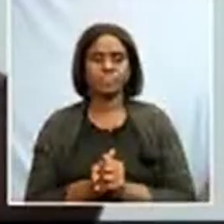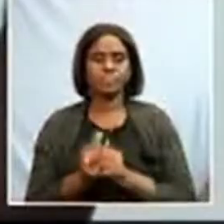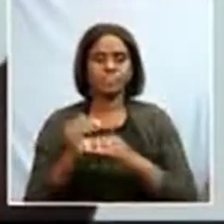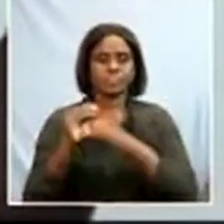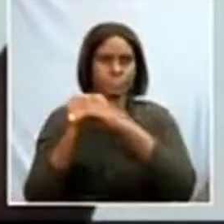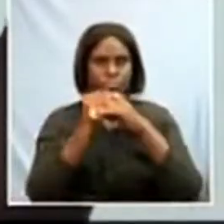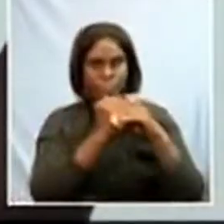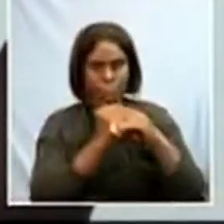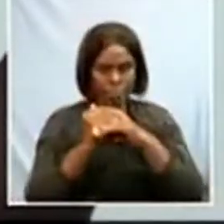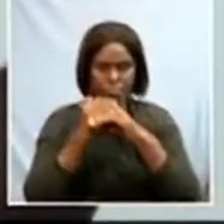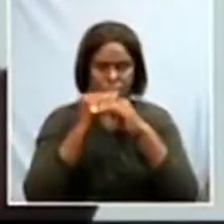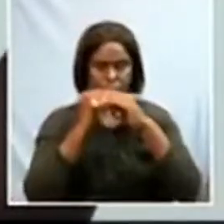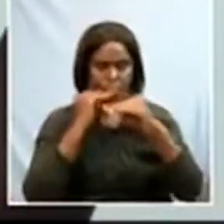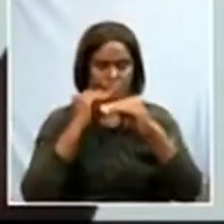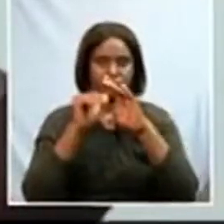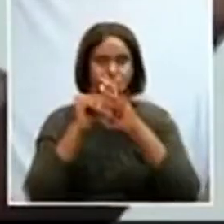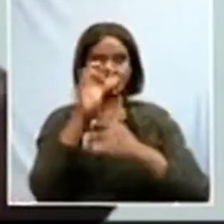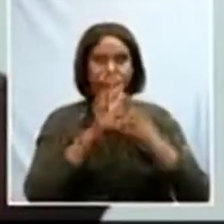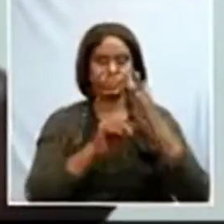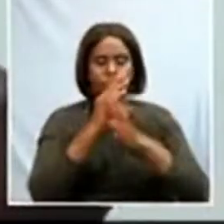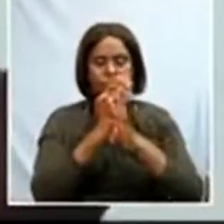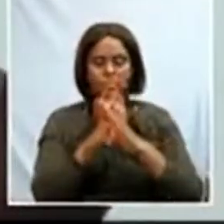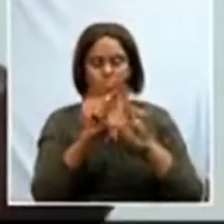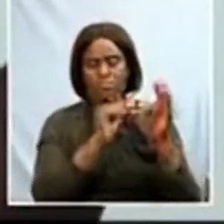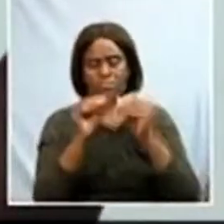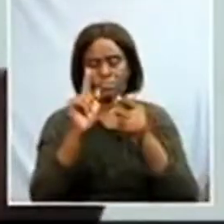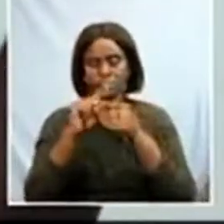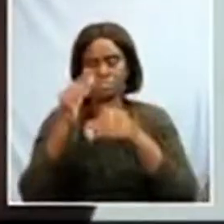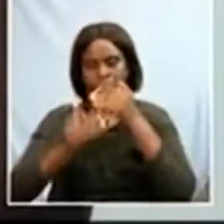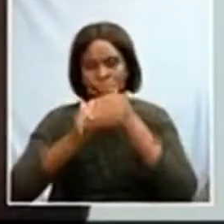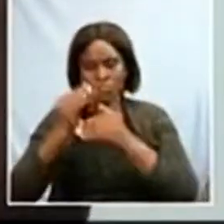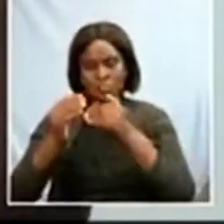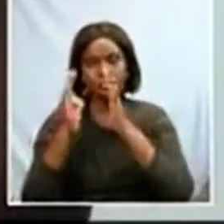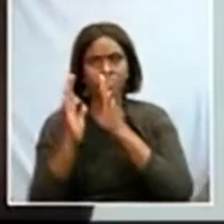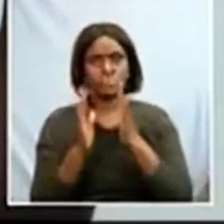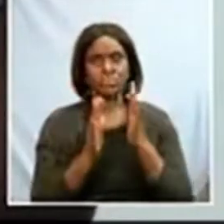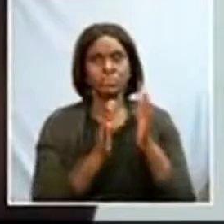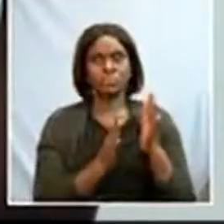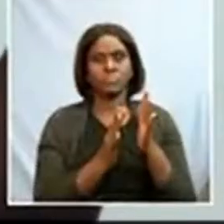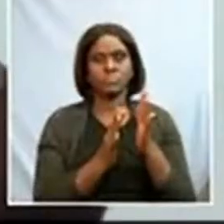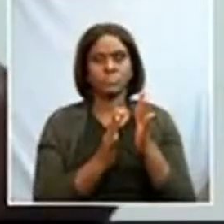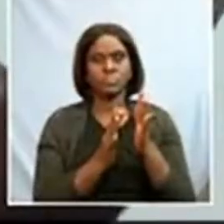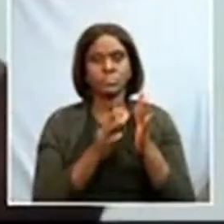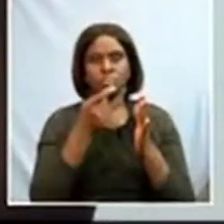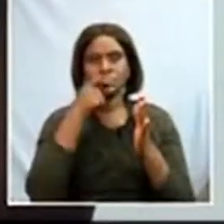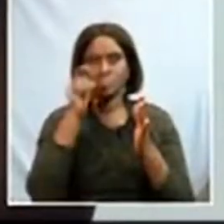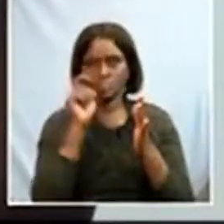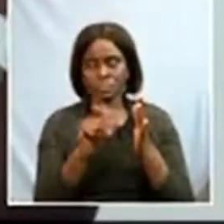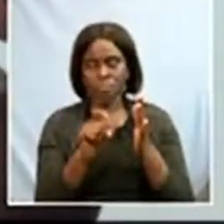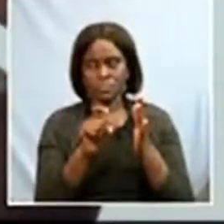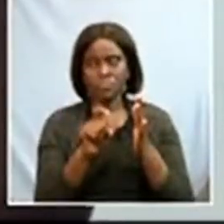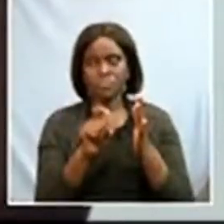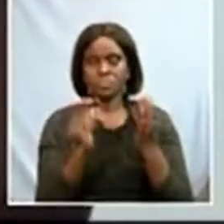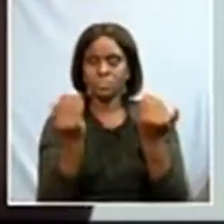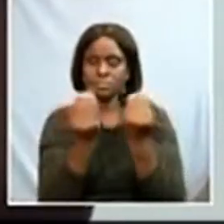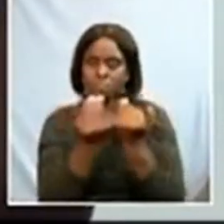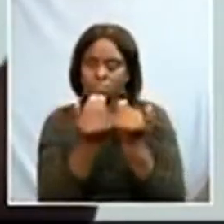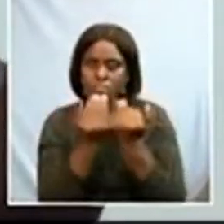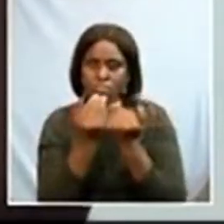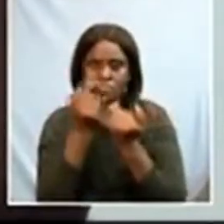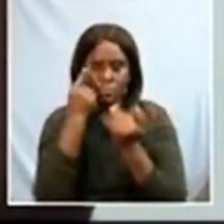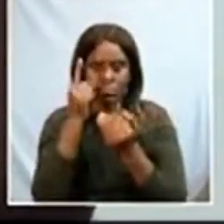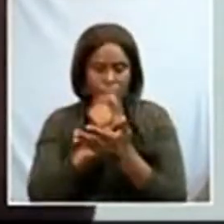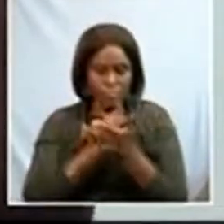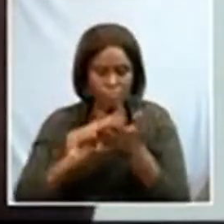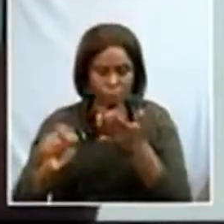standard clauses in the contract. Before you go to the next stage, you must seek for